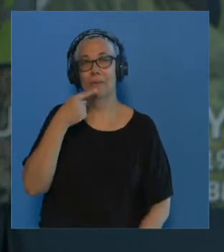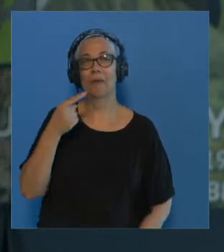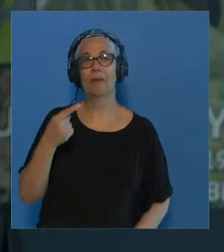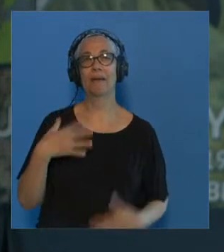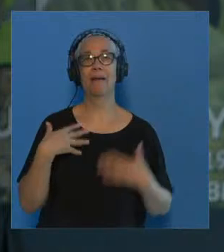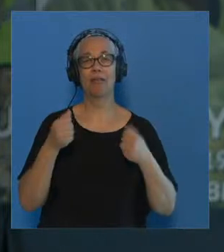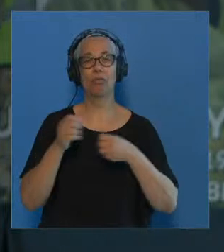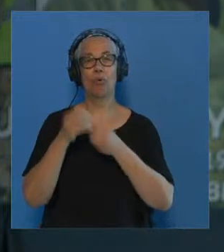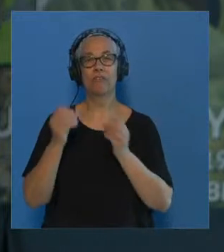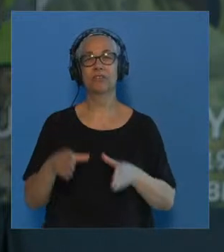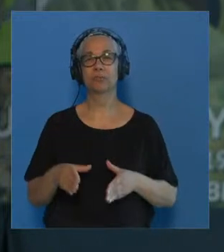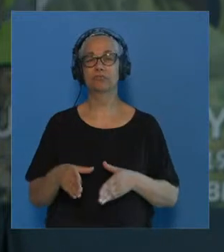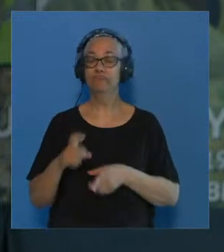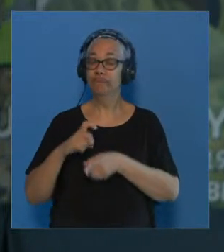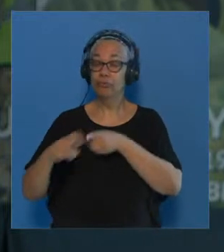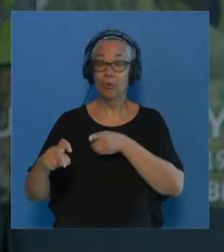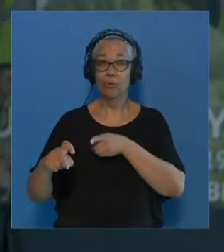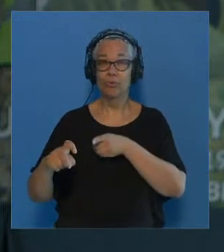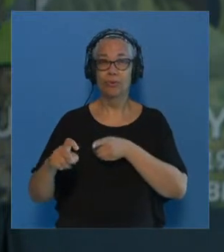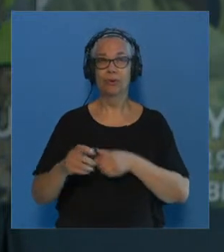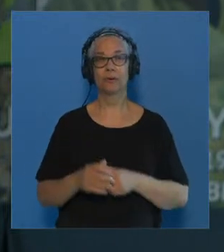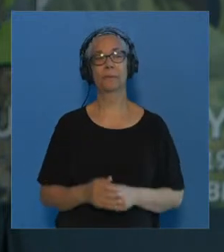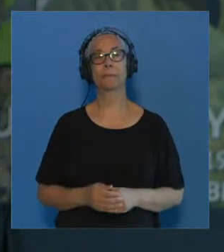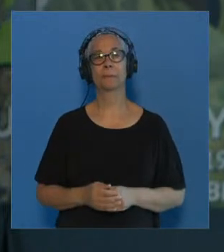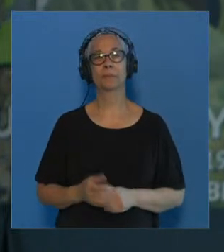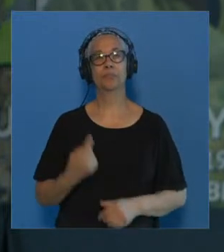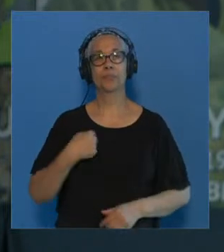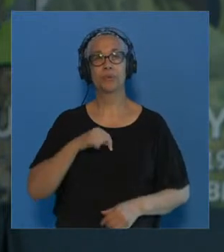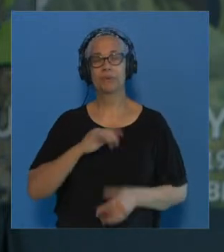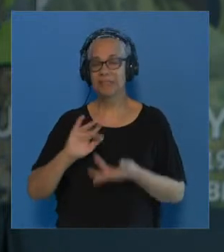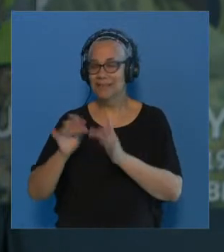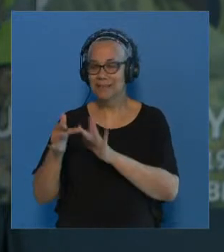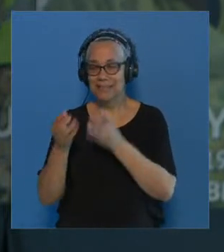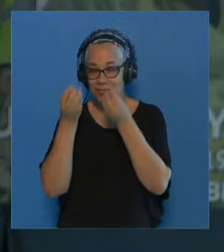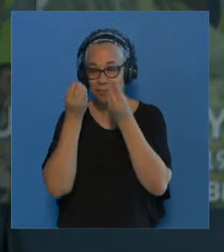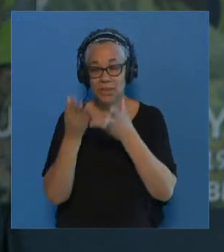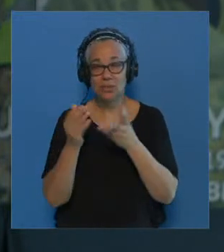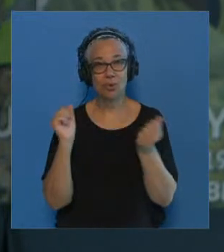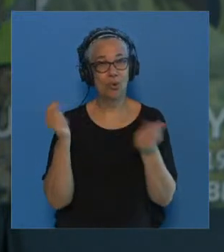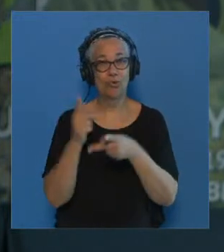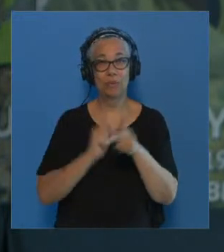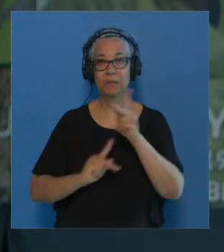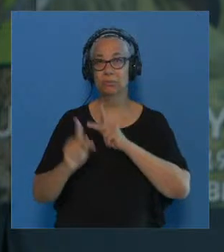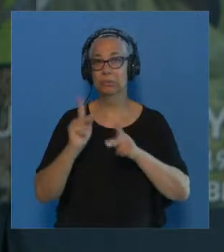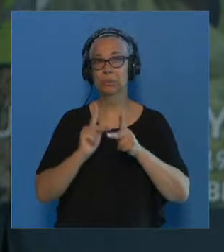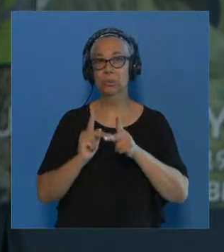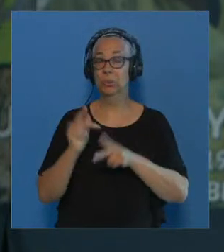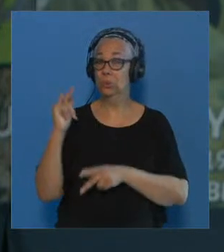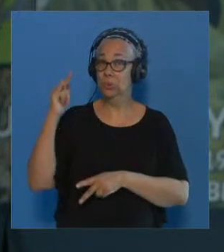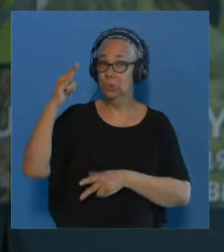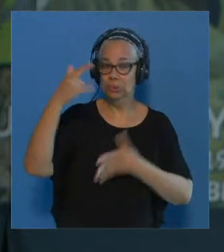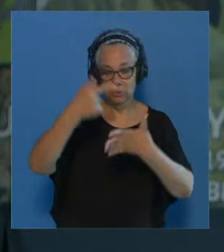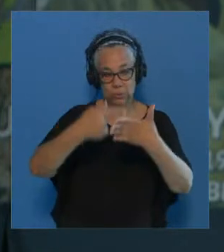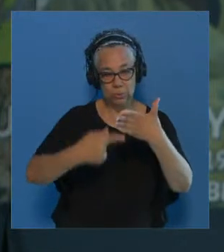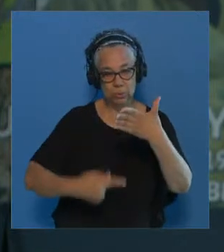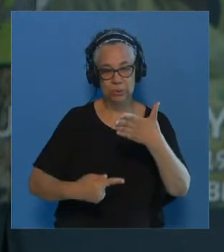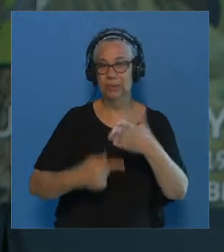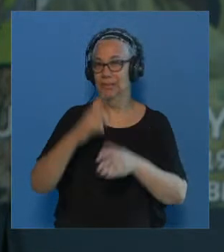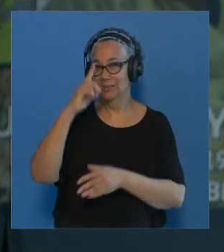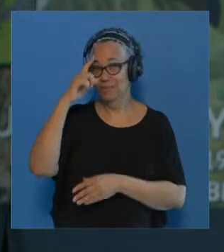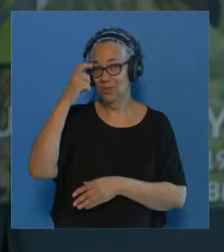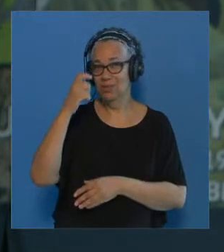would have contacted them. We have the contact details of all those persons on their plane and all persons that arrive in Bermuda because of the